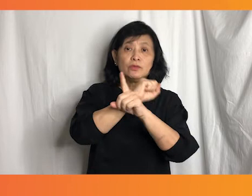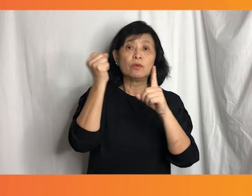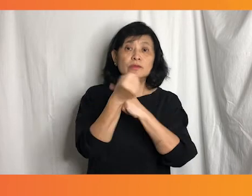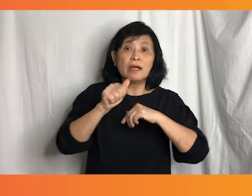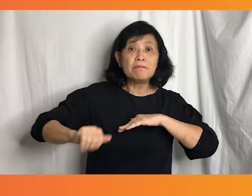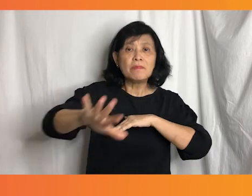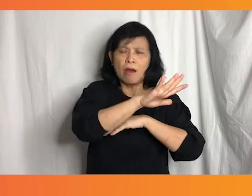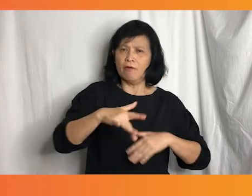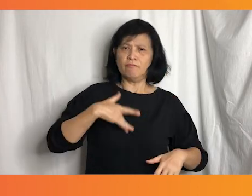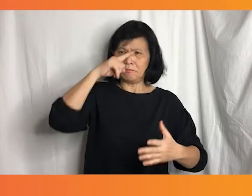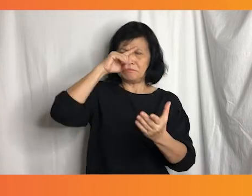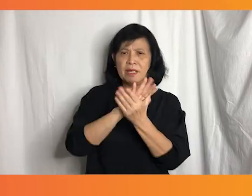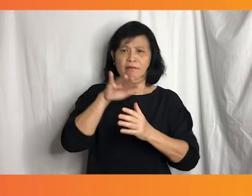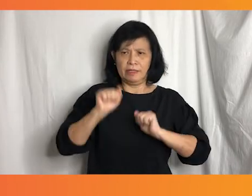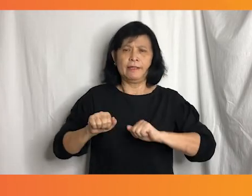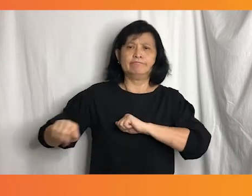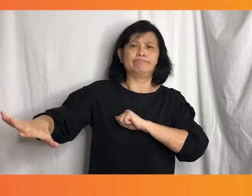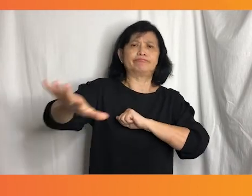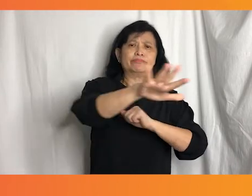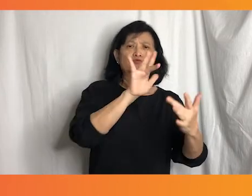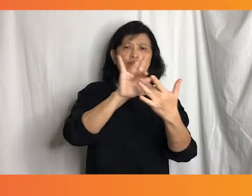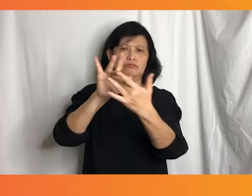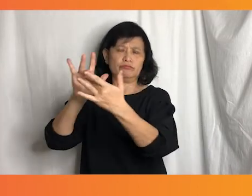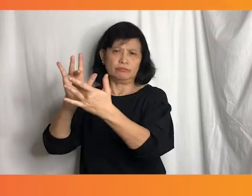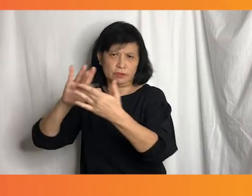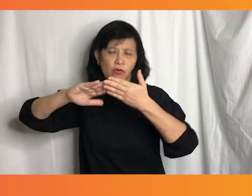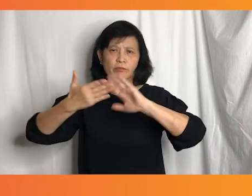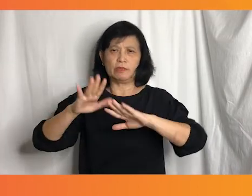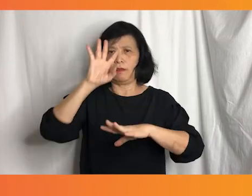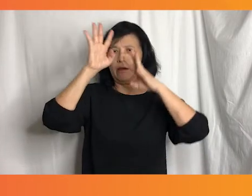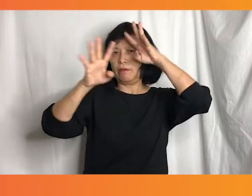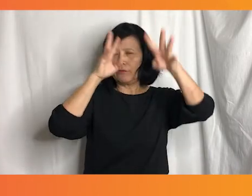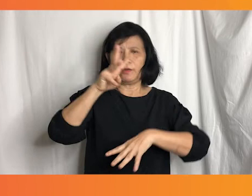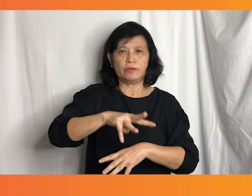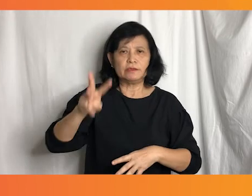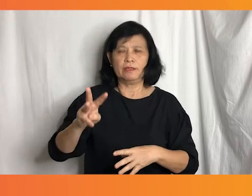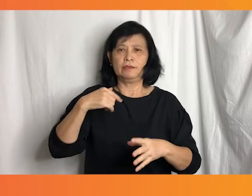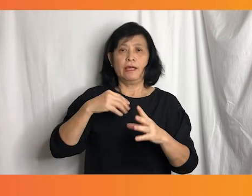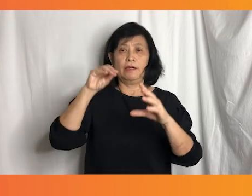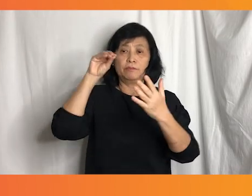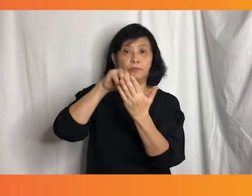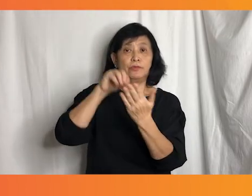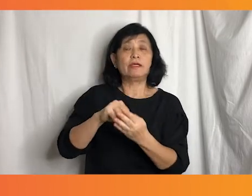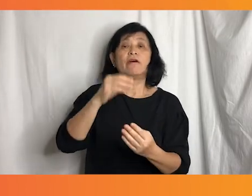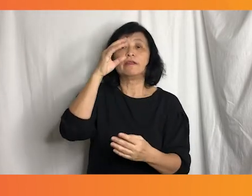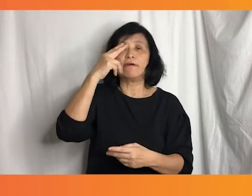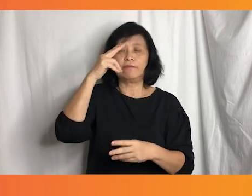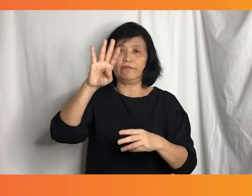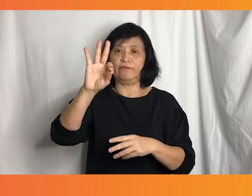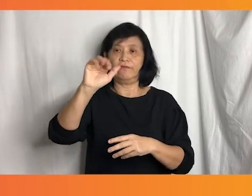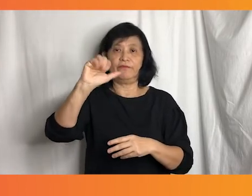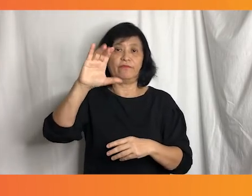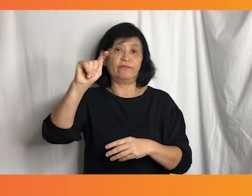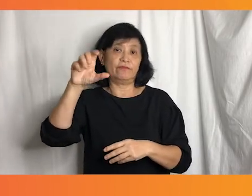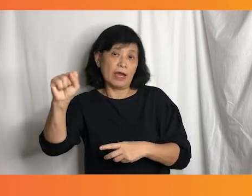and they believe that they can reach out to the public through the social media. So they created a website, they put in the fun facts, and